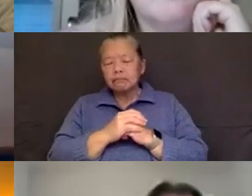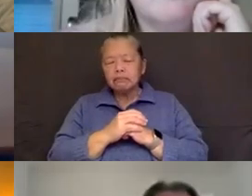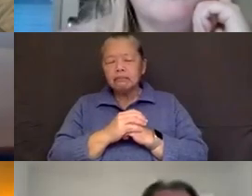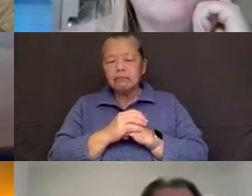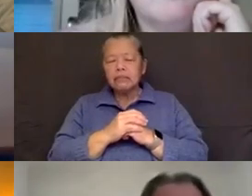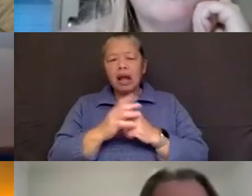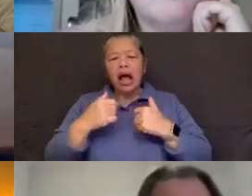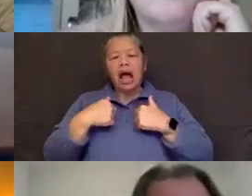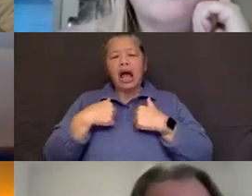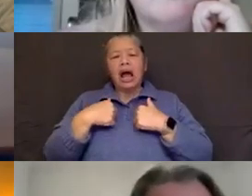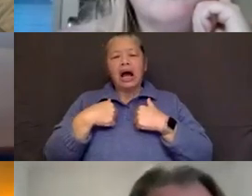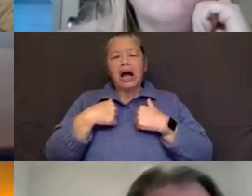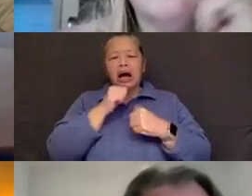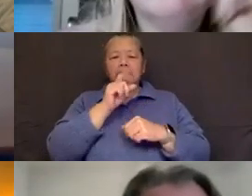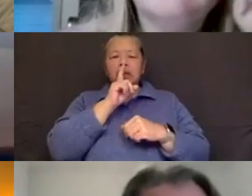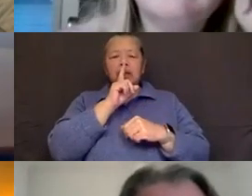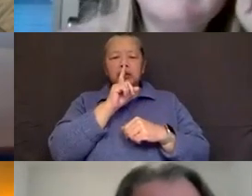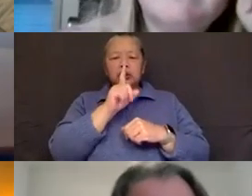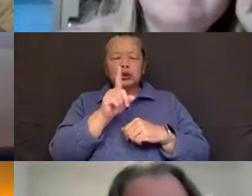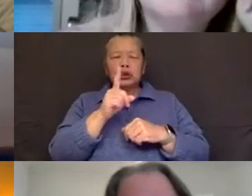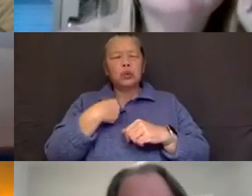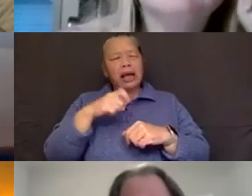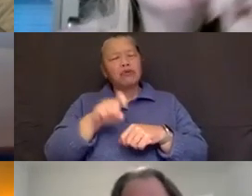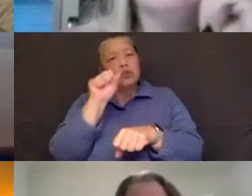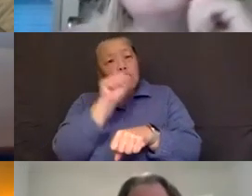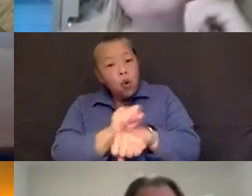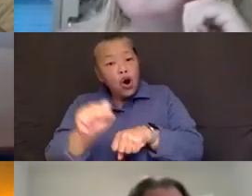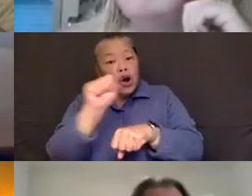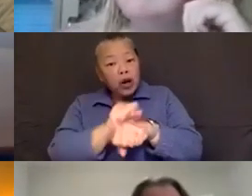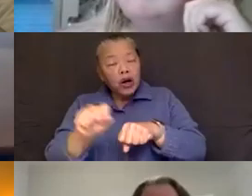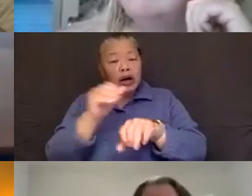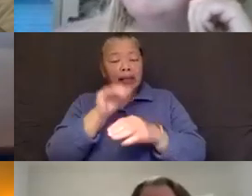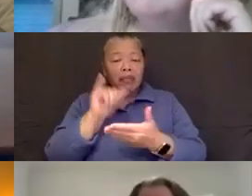I'm not so sure that we have to work at it,